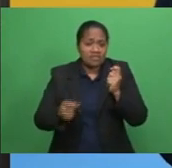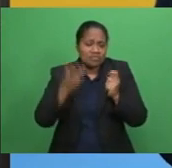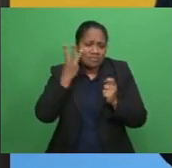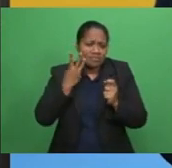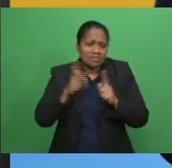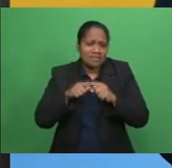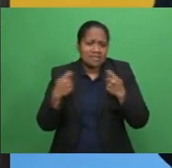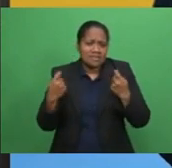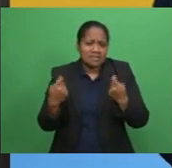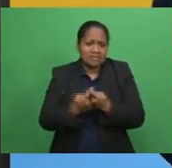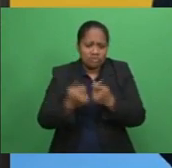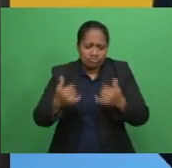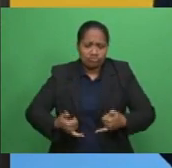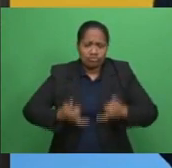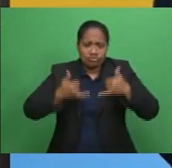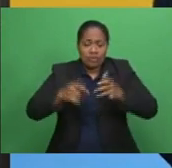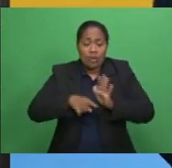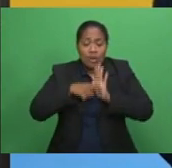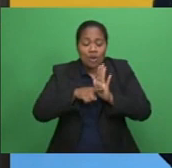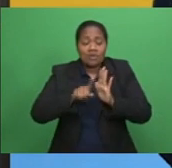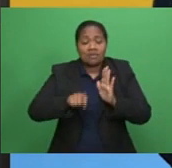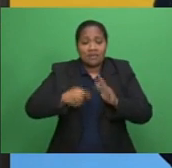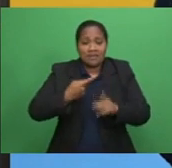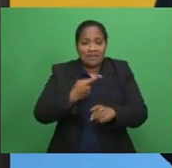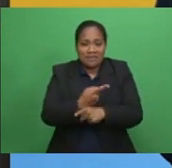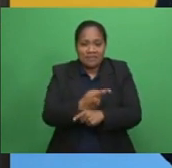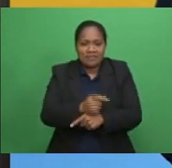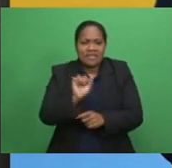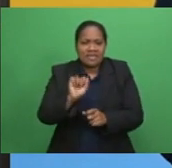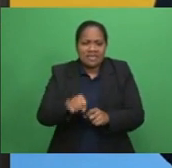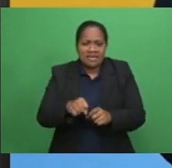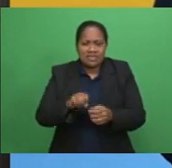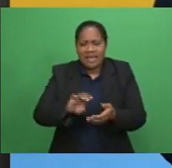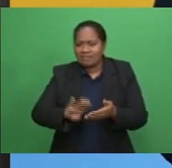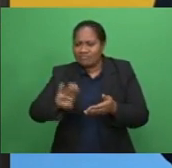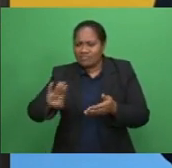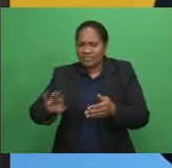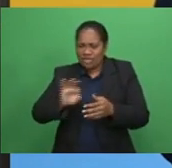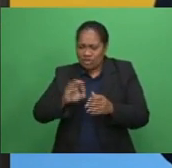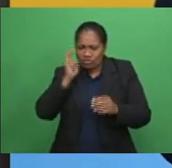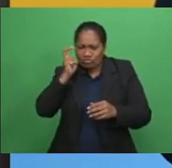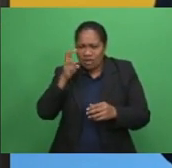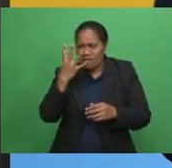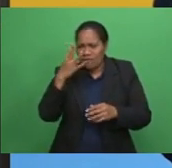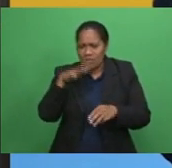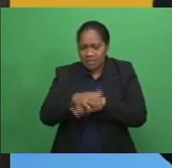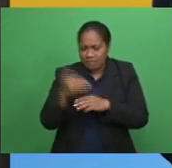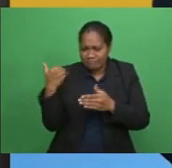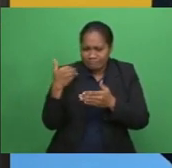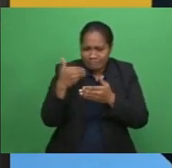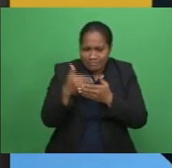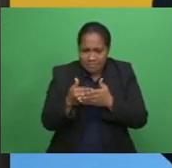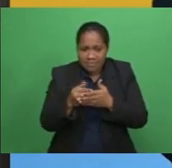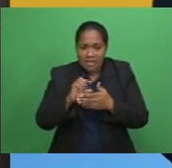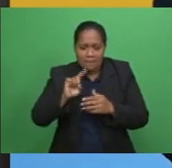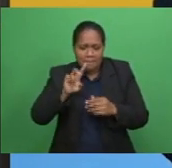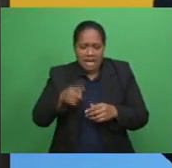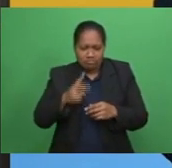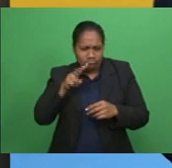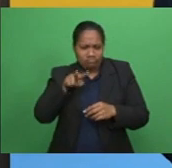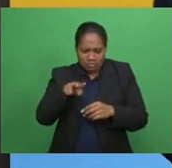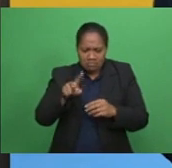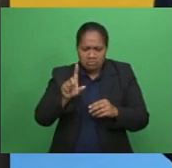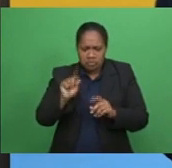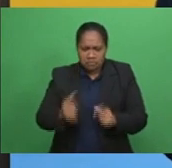against Lautoka next week. Despite being away from training for more than 4 months, the side seemed to be gelling well, with Fijiana